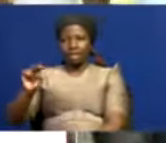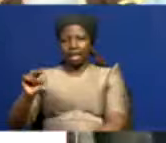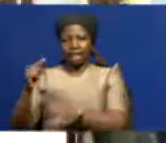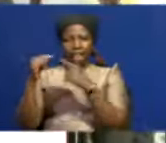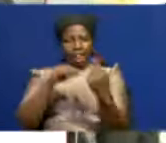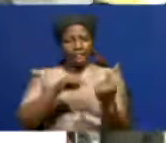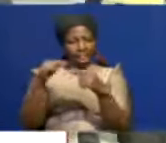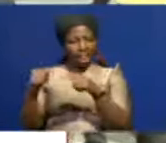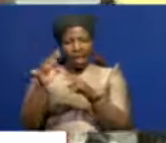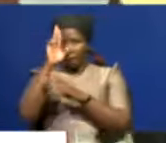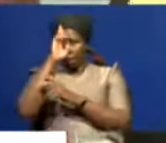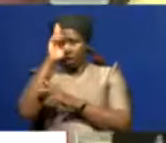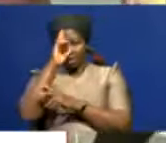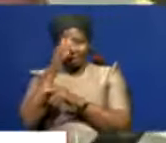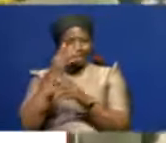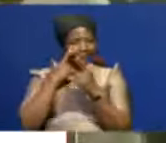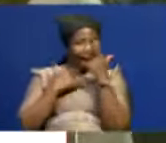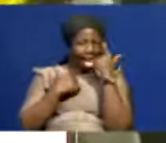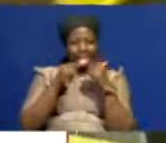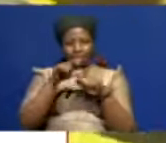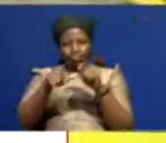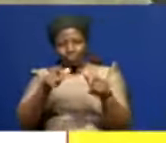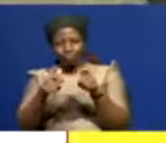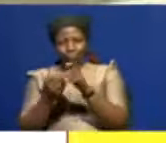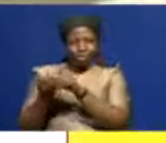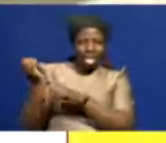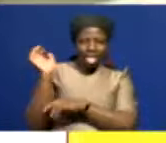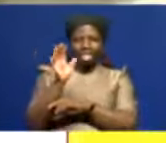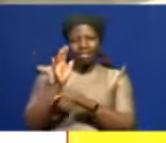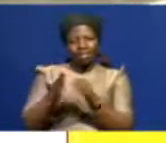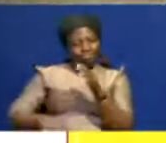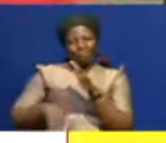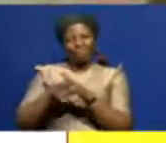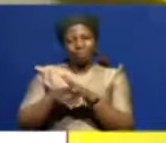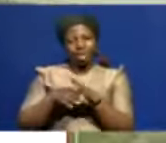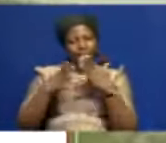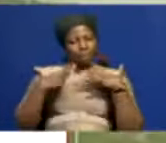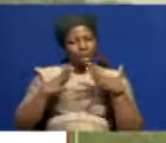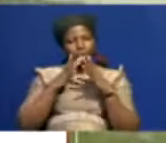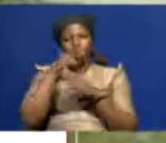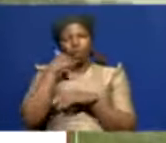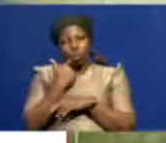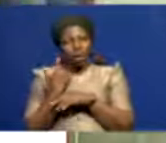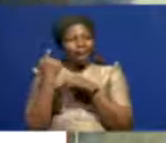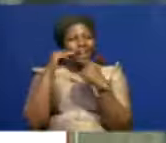Police were forced to lob tear gas canisters to disperse the rowdy supporters